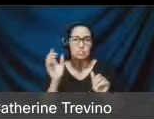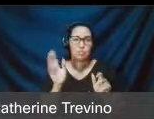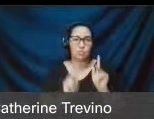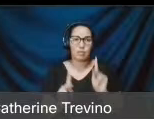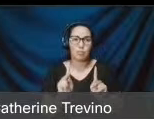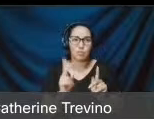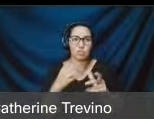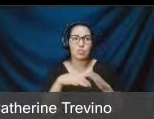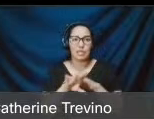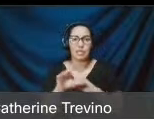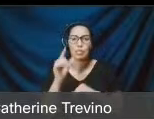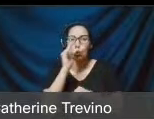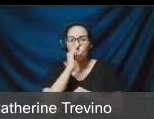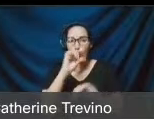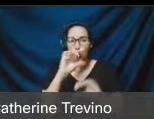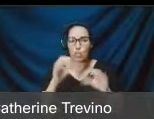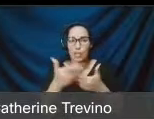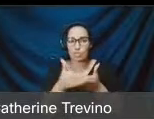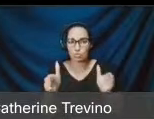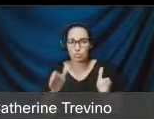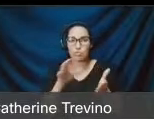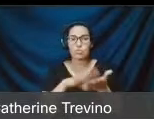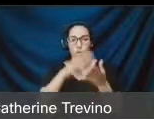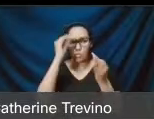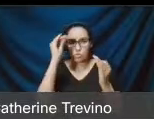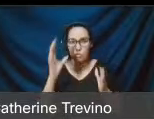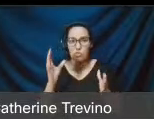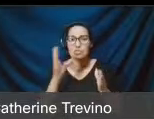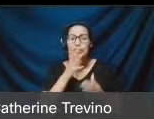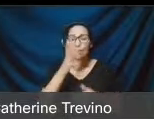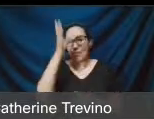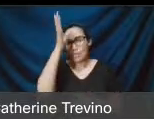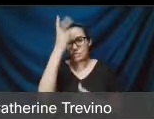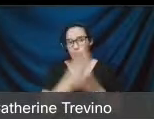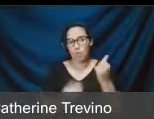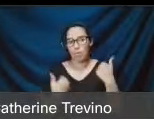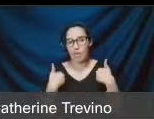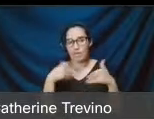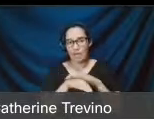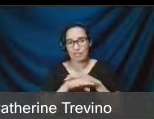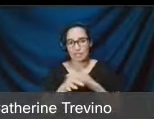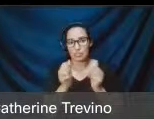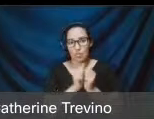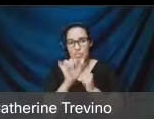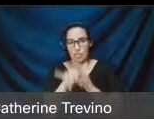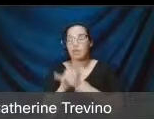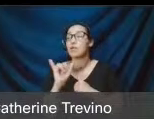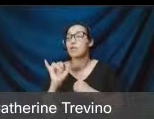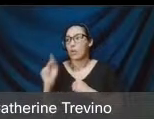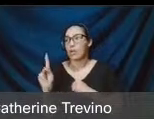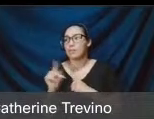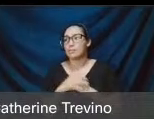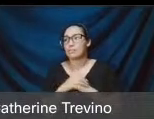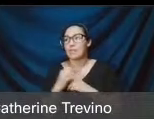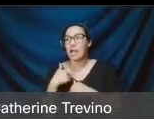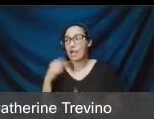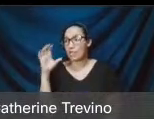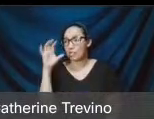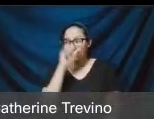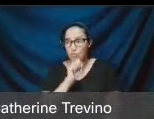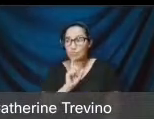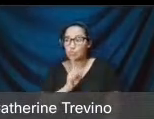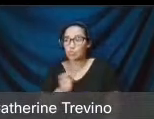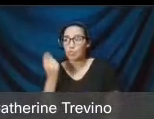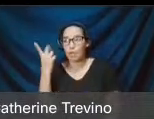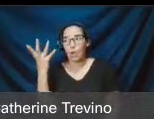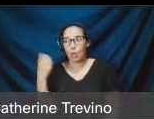Google Classroom, and so that their students have access, students and parents would have access to that. Okay, I assume that was true, but I wanna